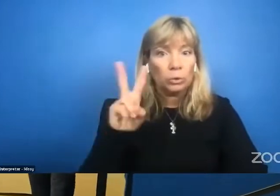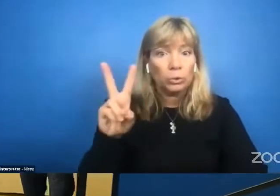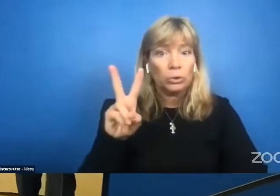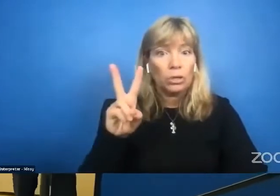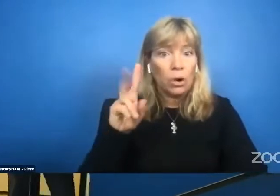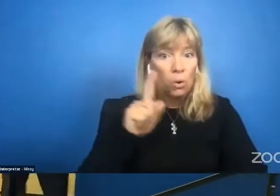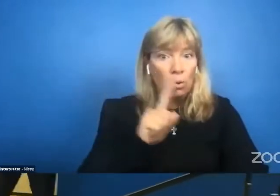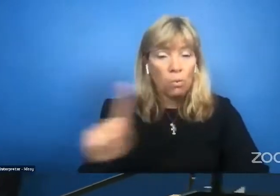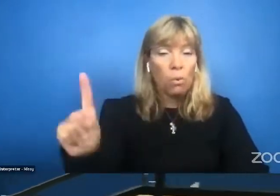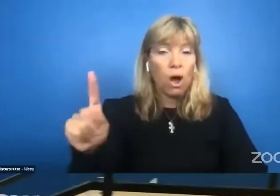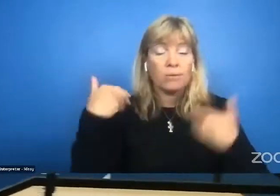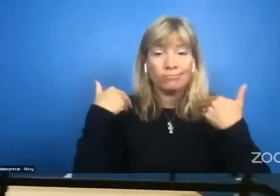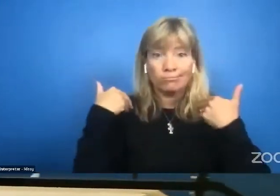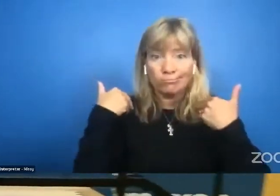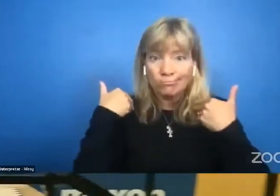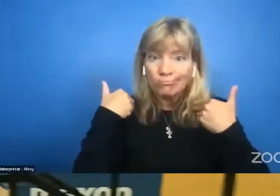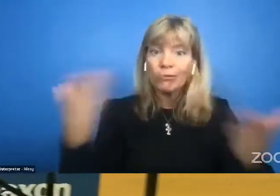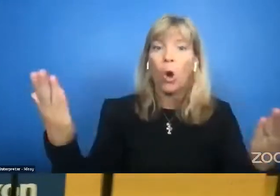go.